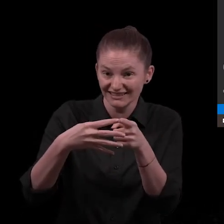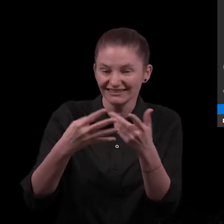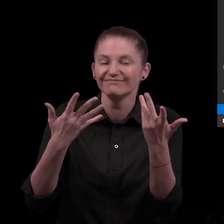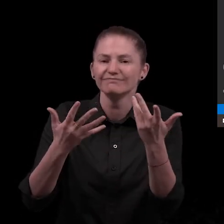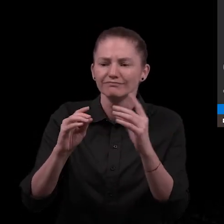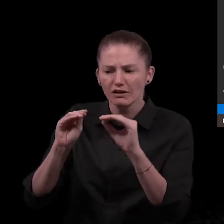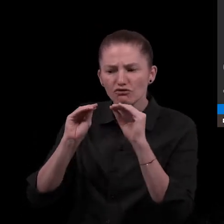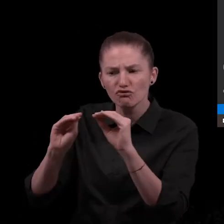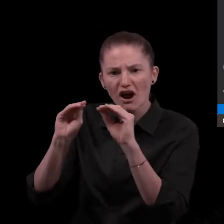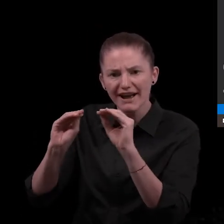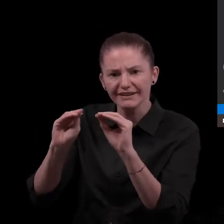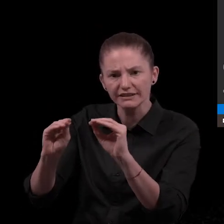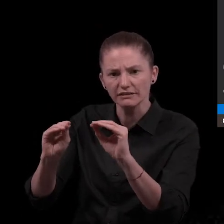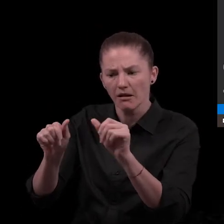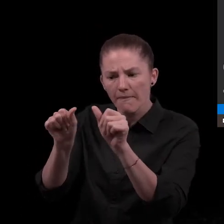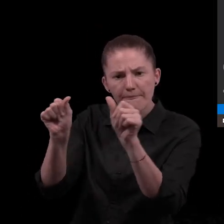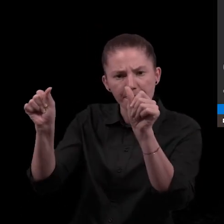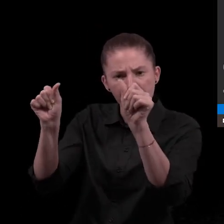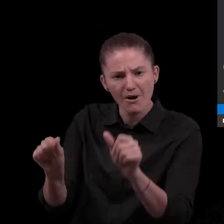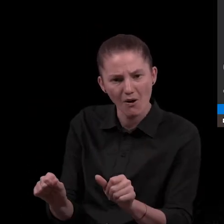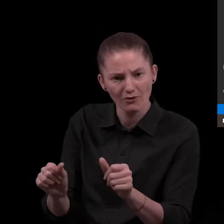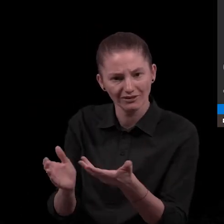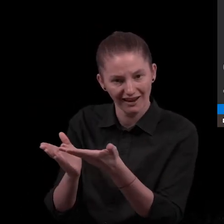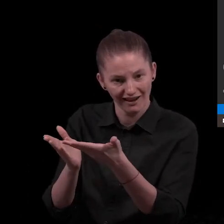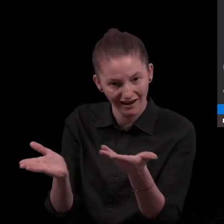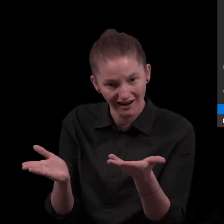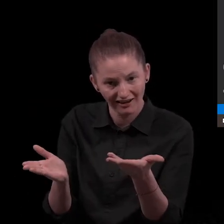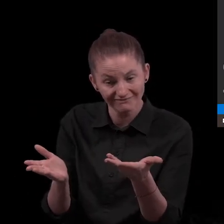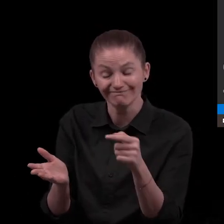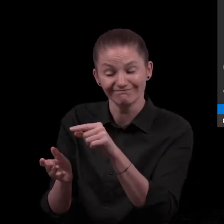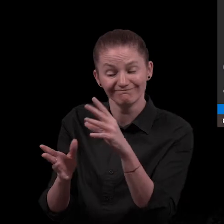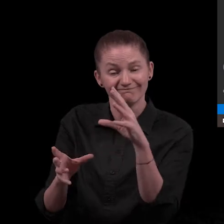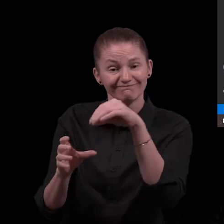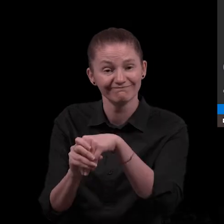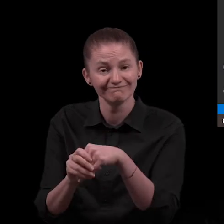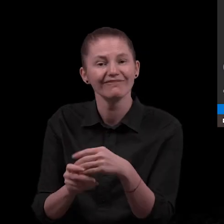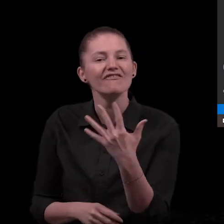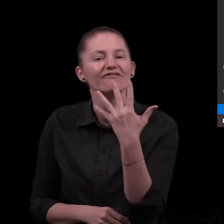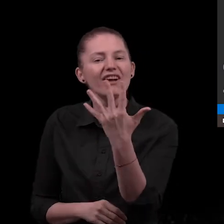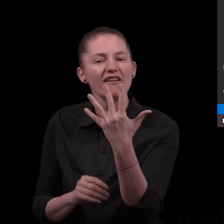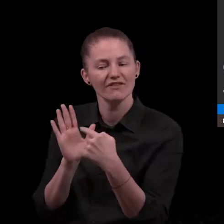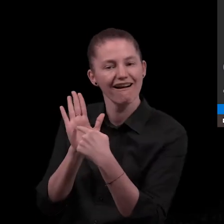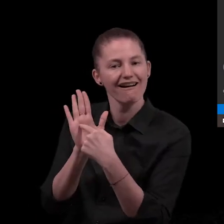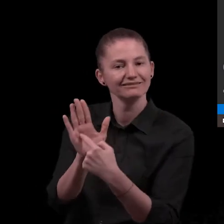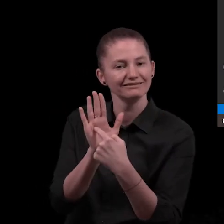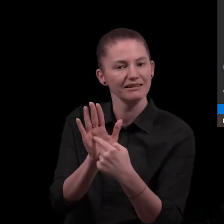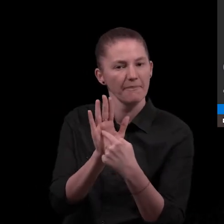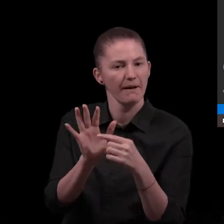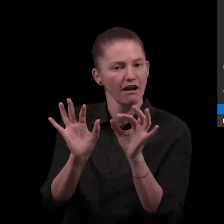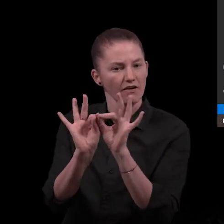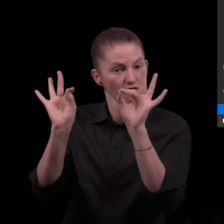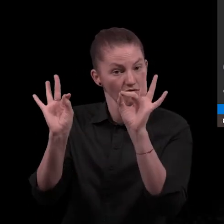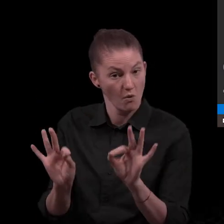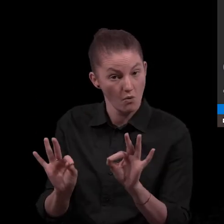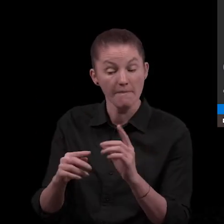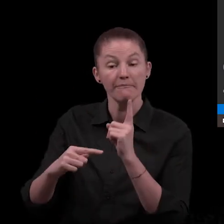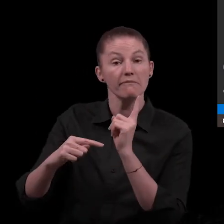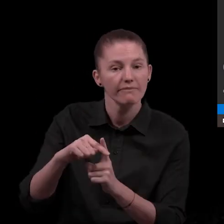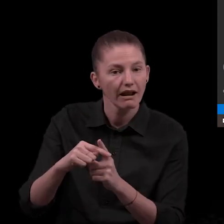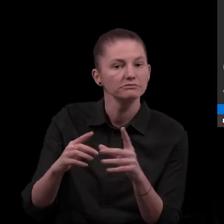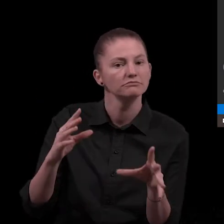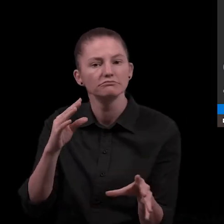So we need to start by training the model. To train the model, we're going to pass 5 example forms to the Forms Recognizer